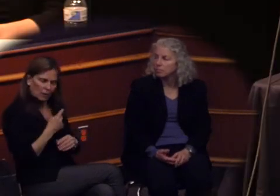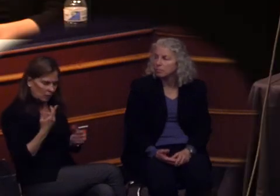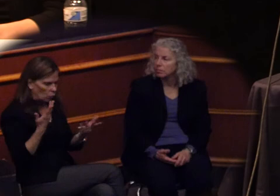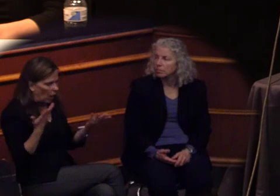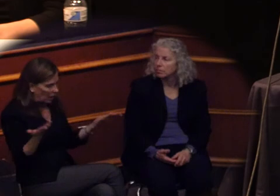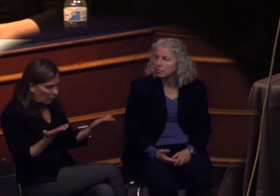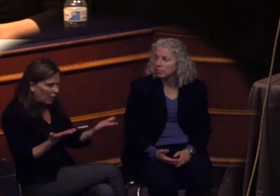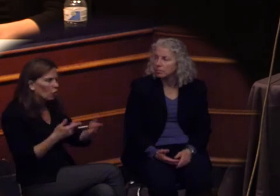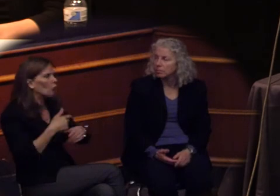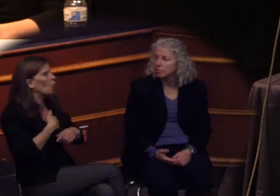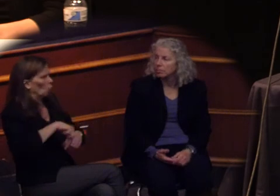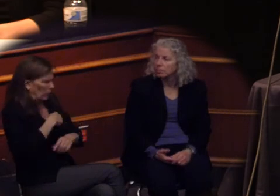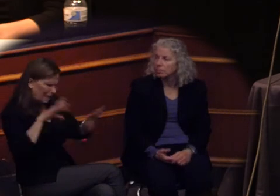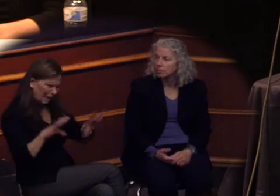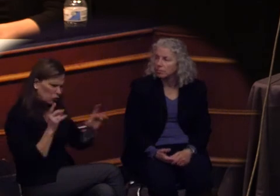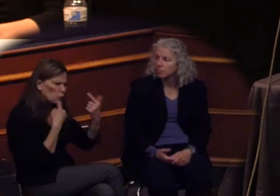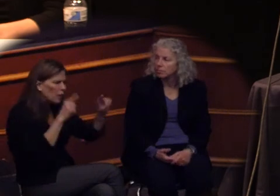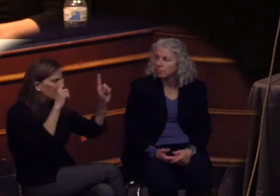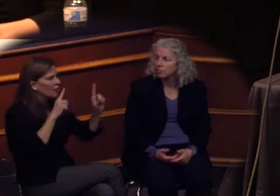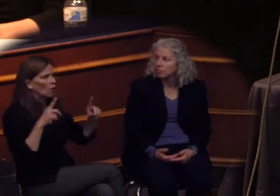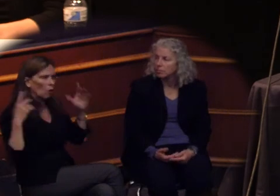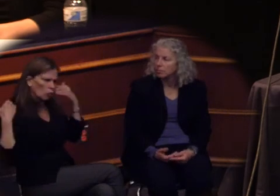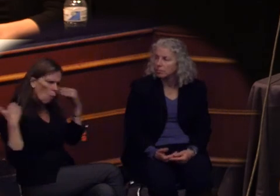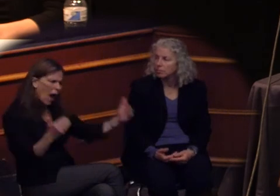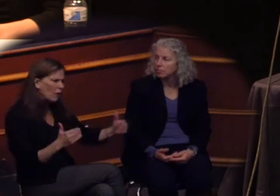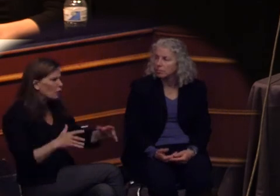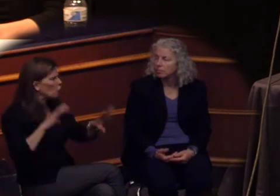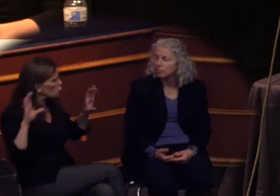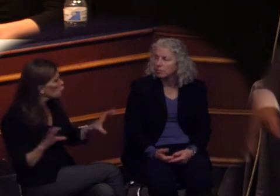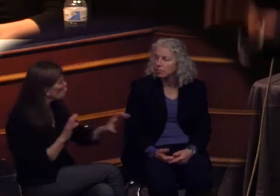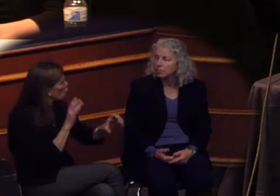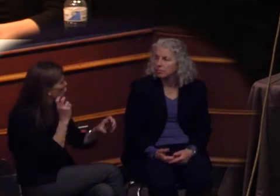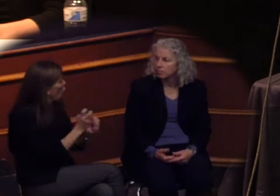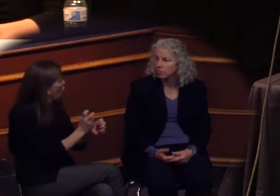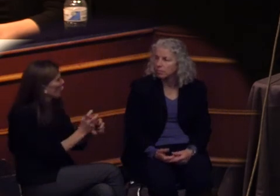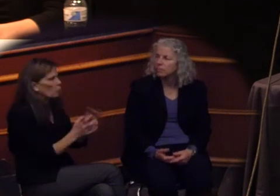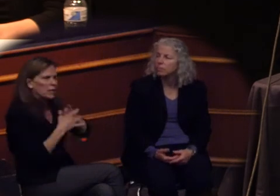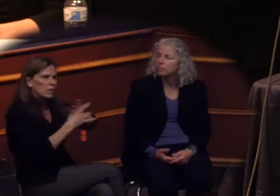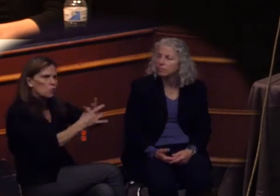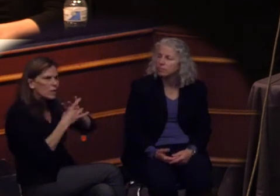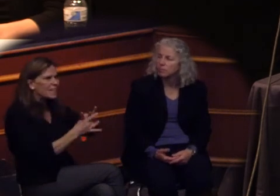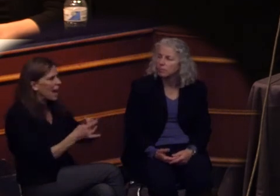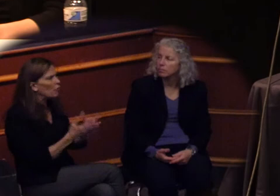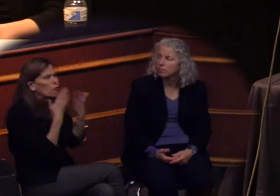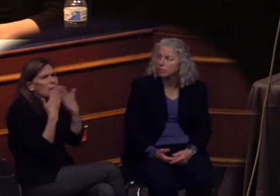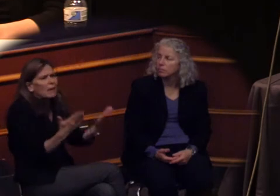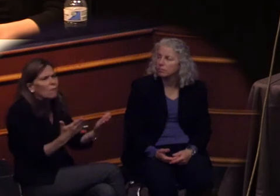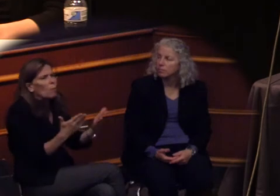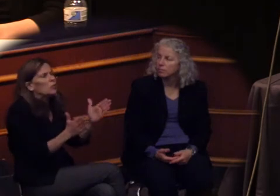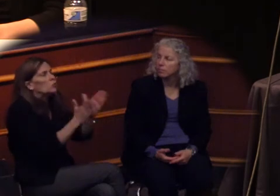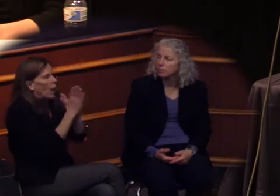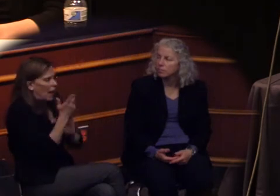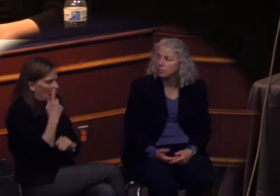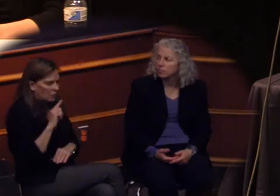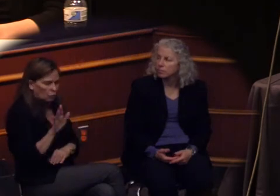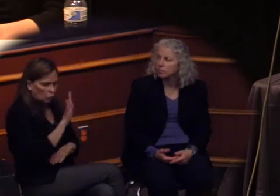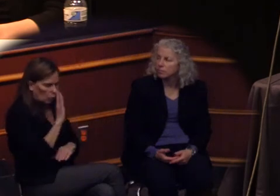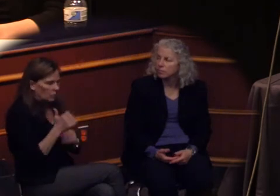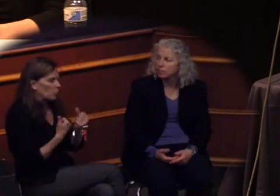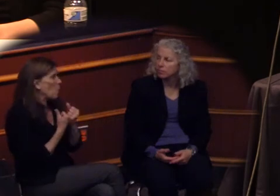Let's go out there and work hard. I'm ready to roll up my sleeves and do it with you. Thank you very much. I ask for your support in the race.